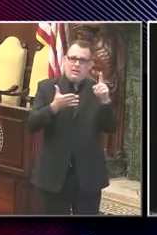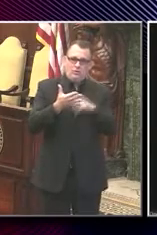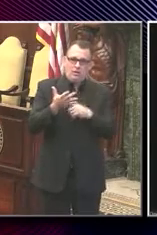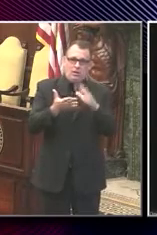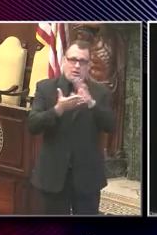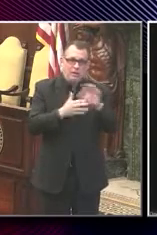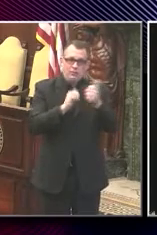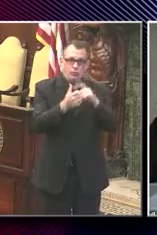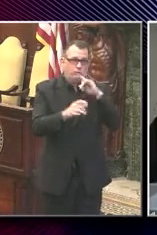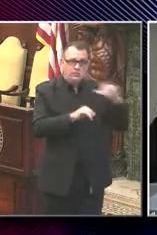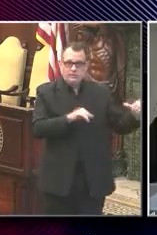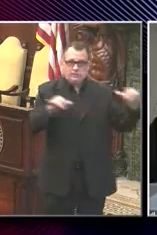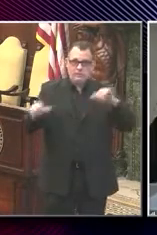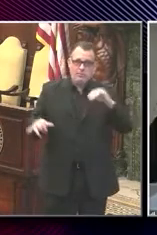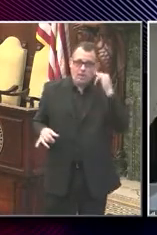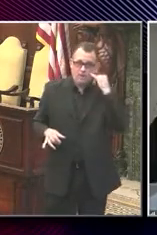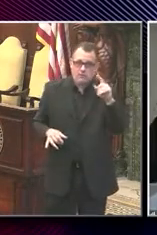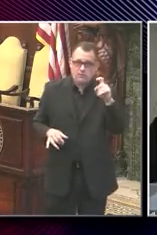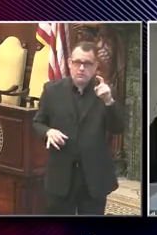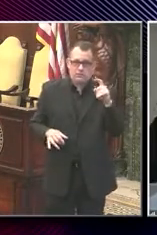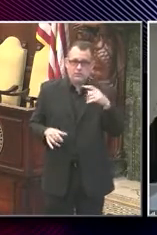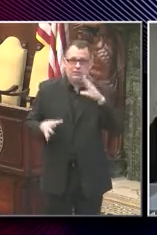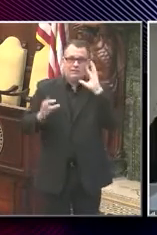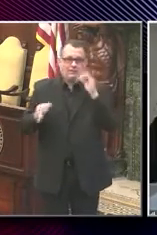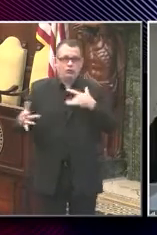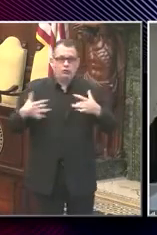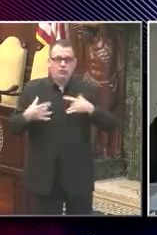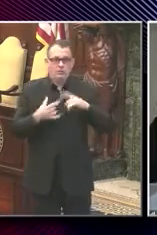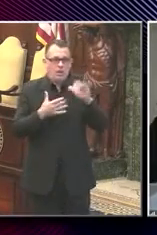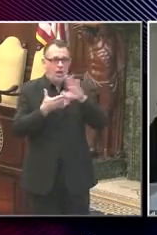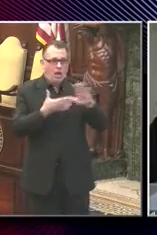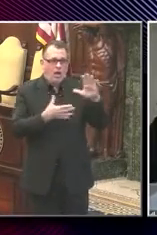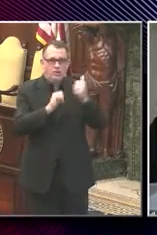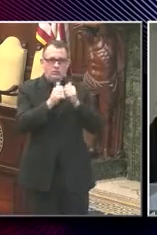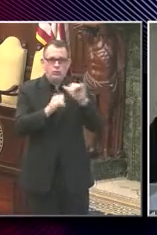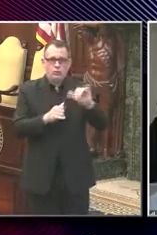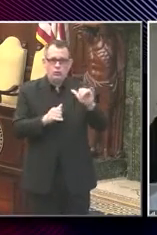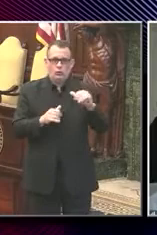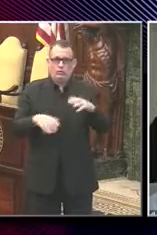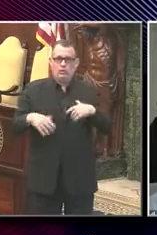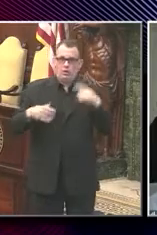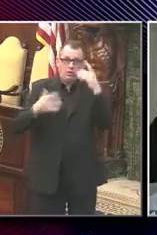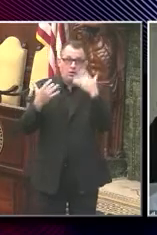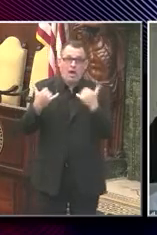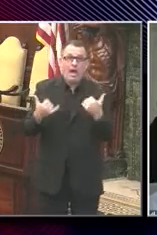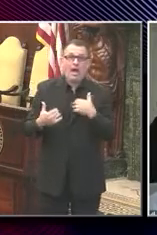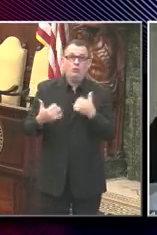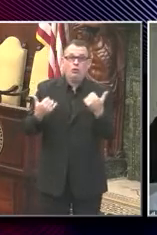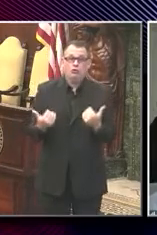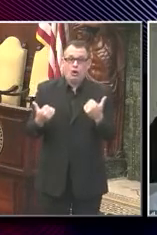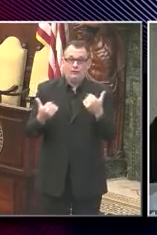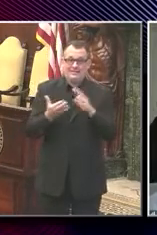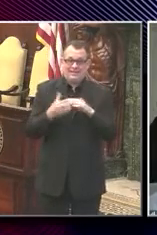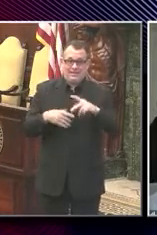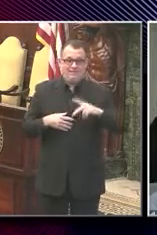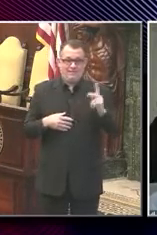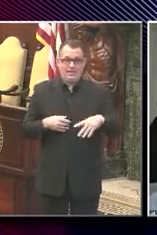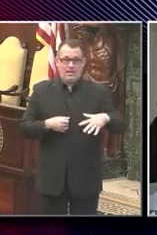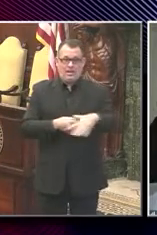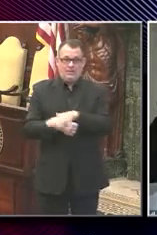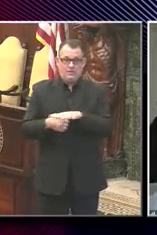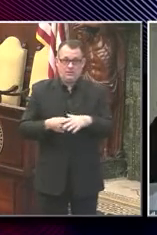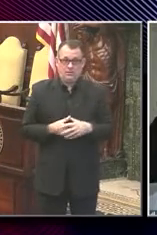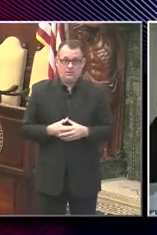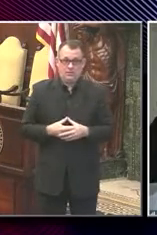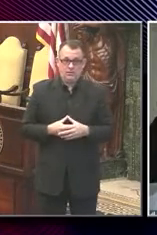well? I'm definitely concerned about college sports. Our current posture in the city is that we don't prohibit